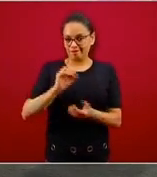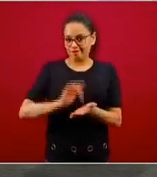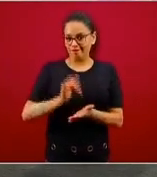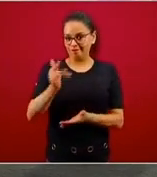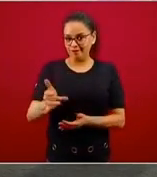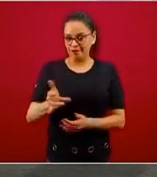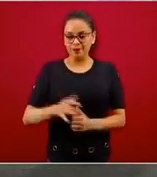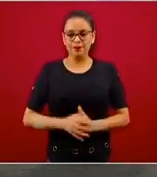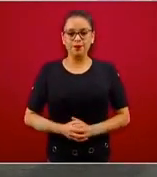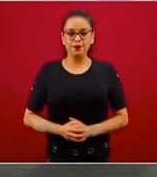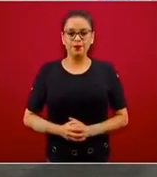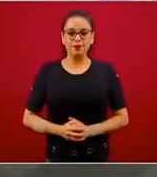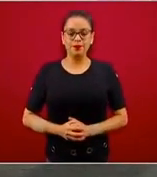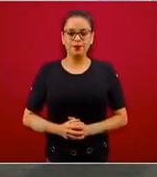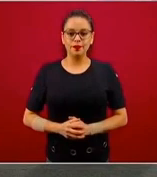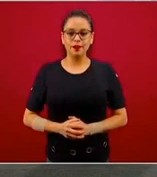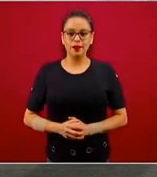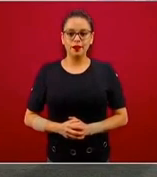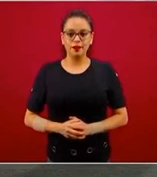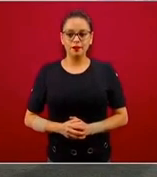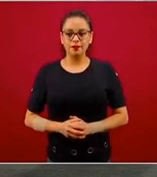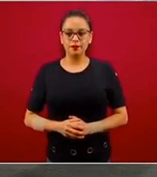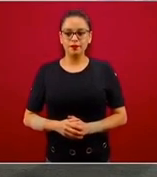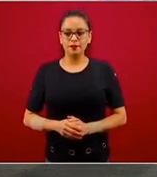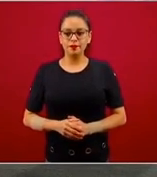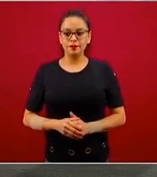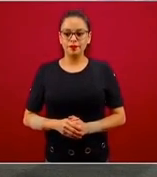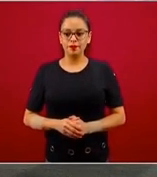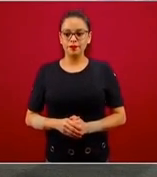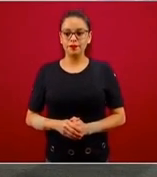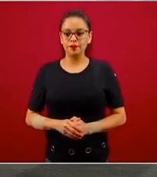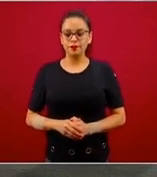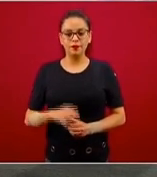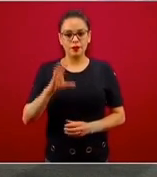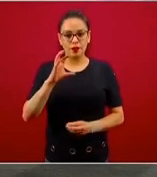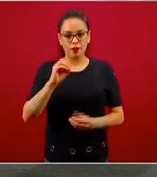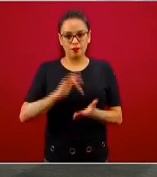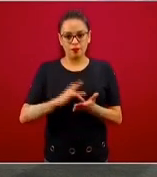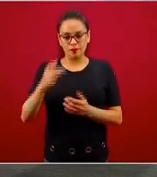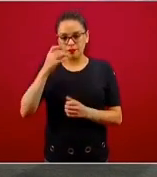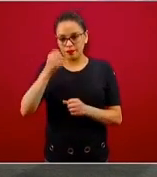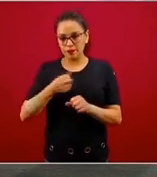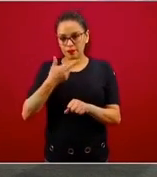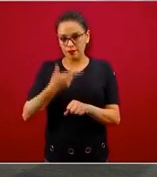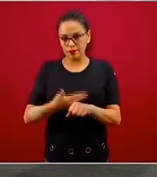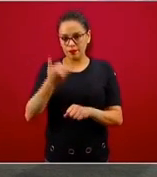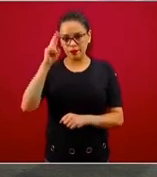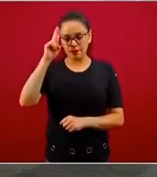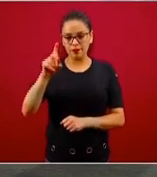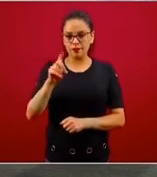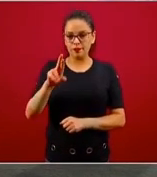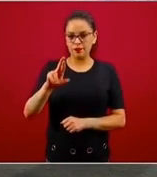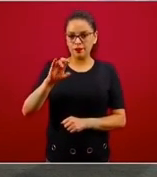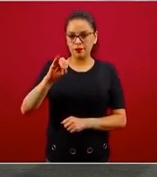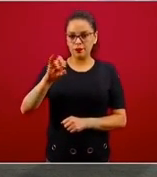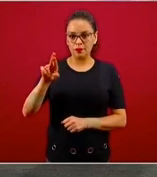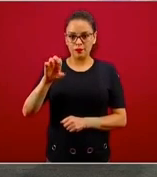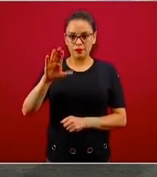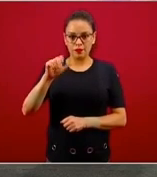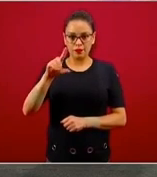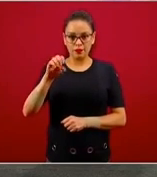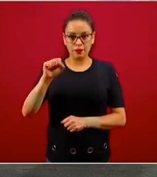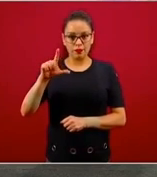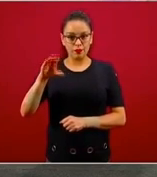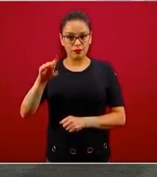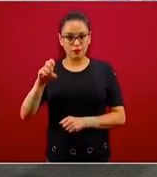continue monitoring and developing. That would be all for me, for my presentation. Thank you very much, Dr.